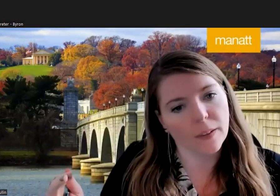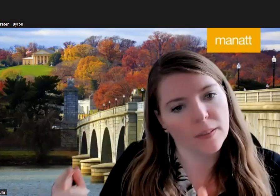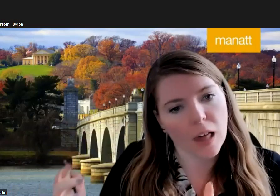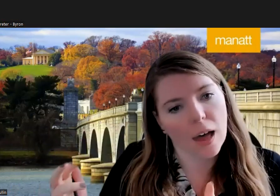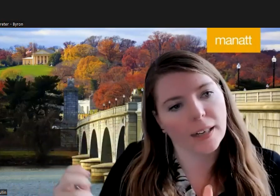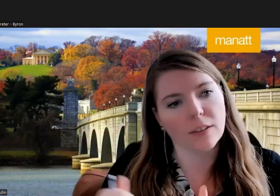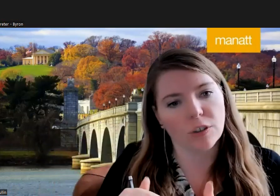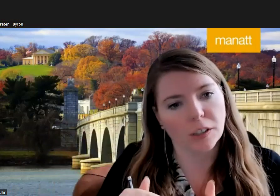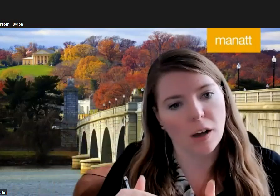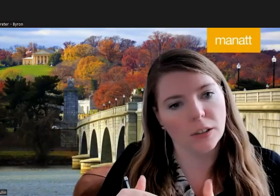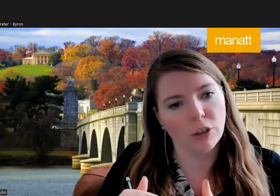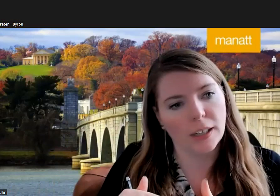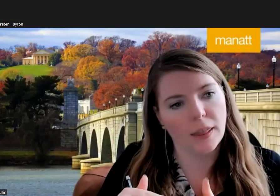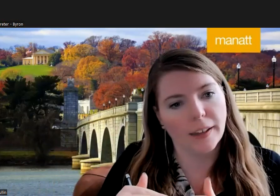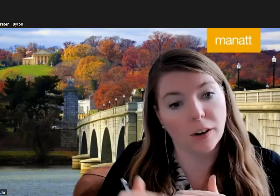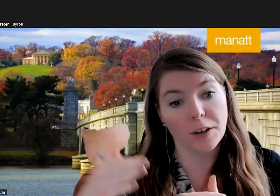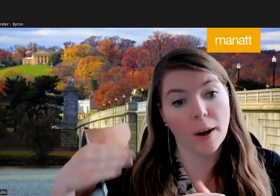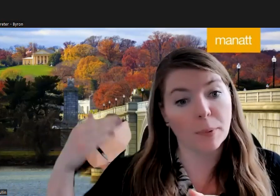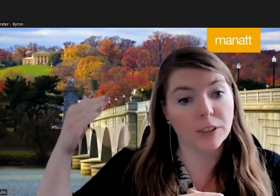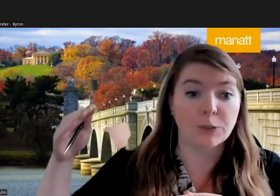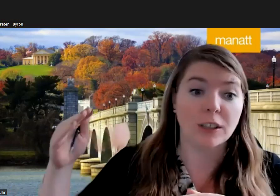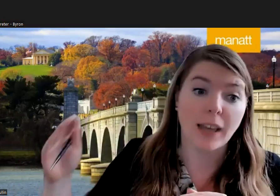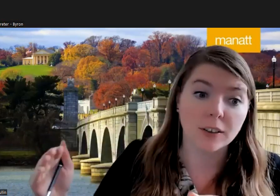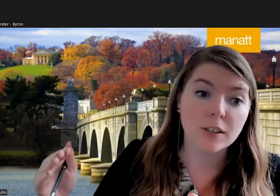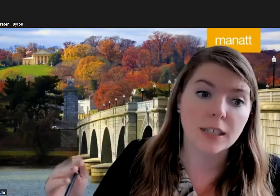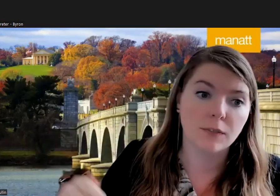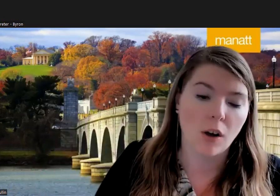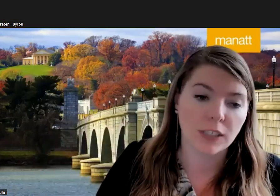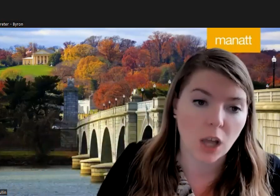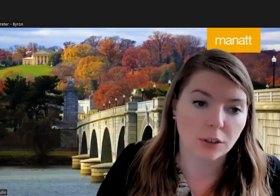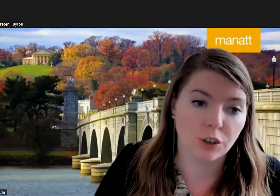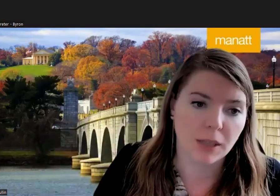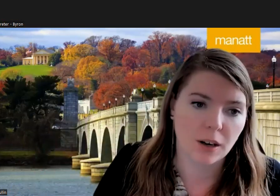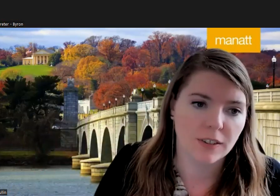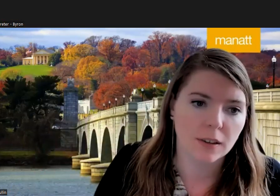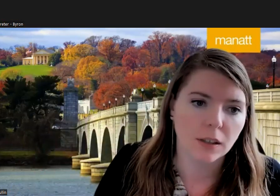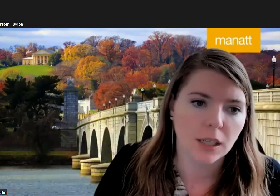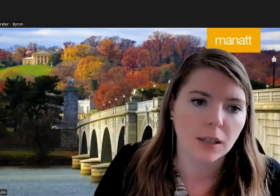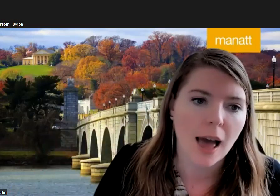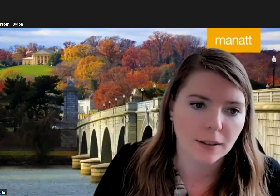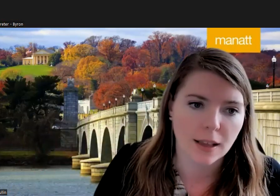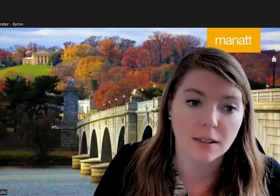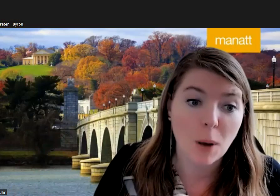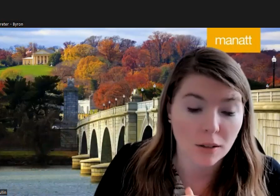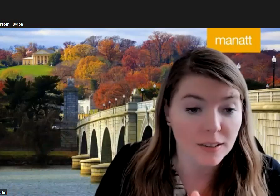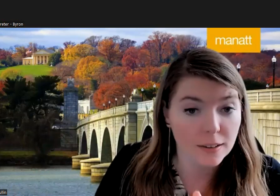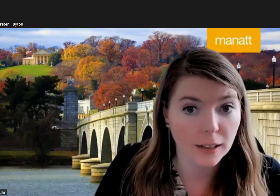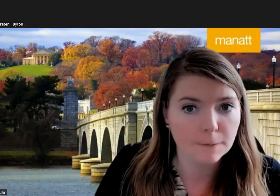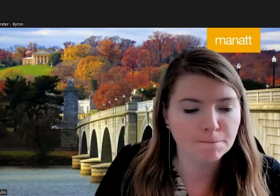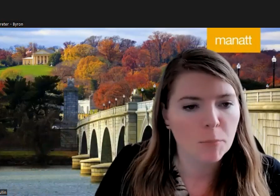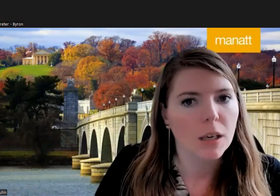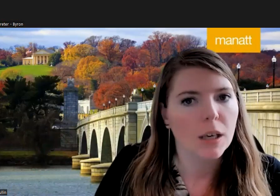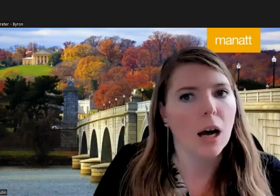really doing in this slide is just acknowledging that there are a number of different layers involved in long-term care facility access